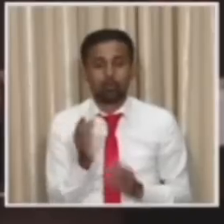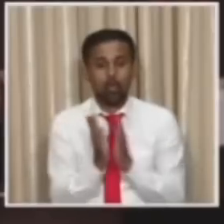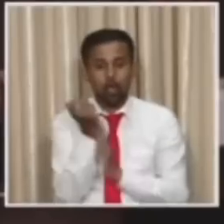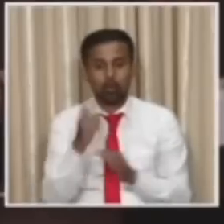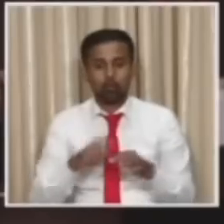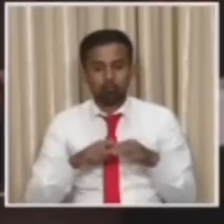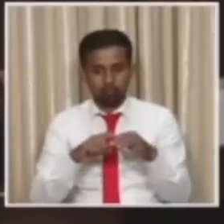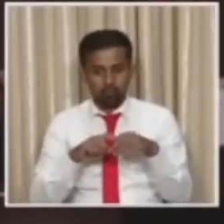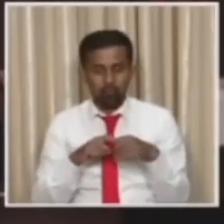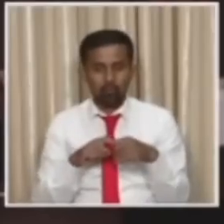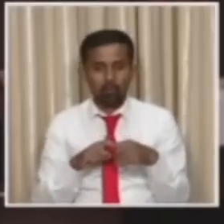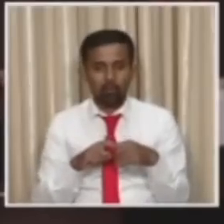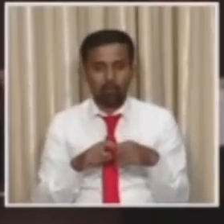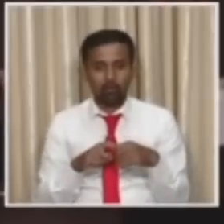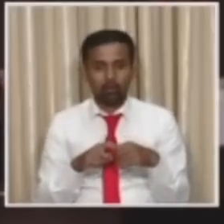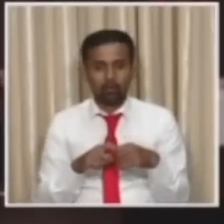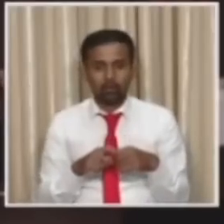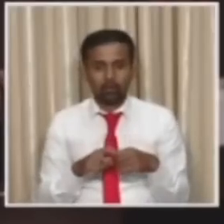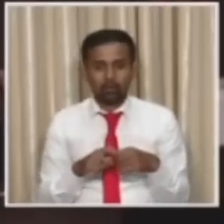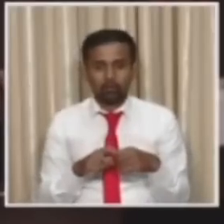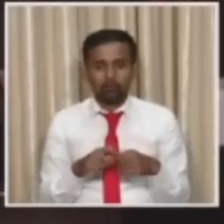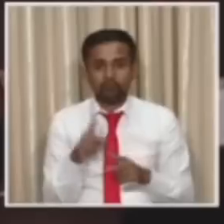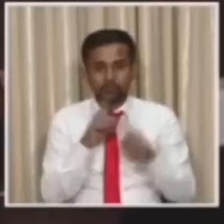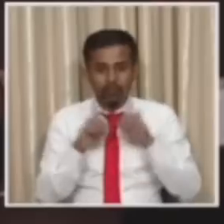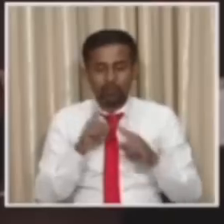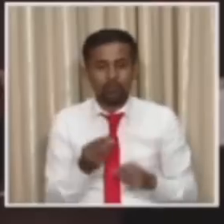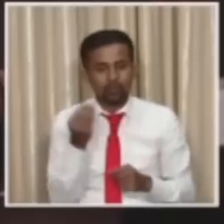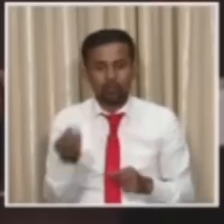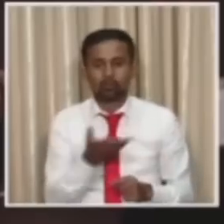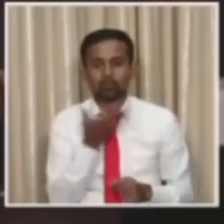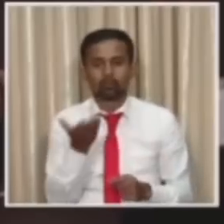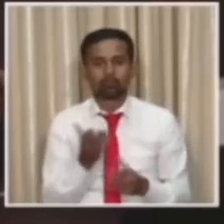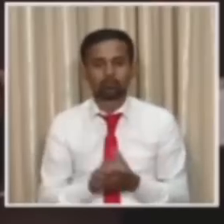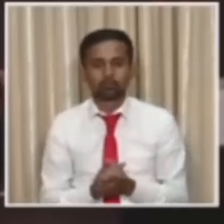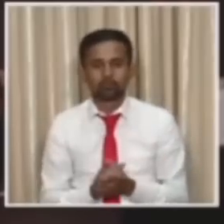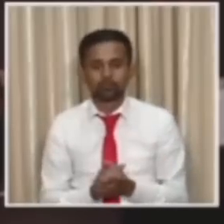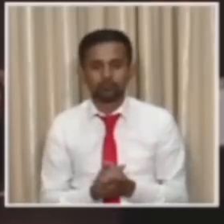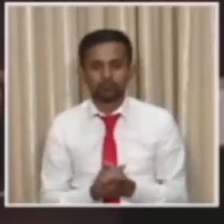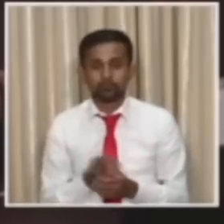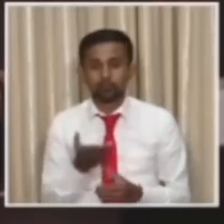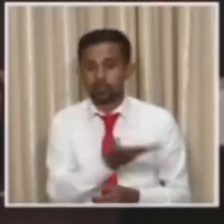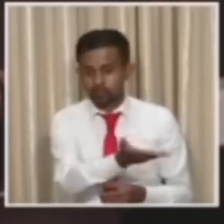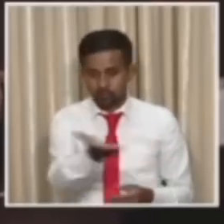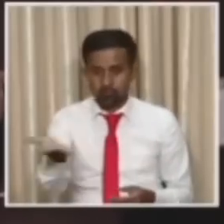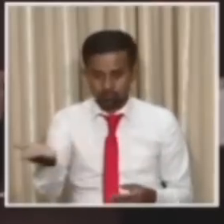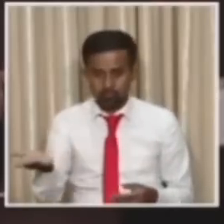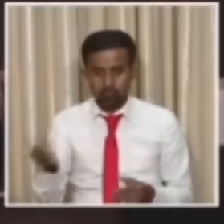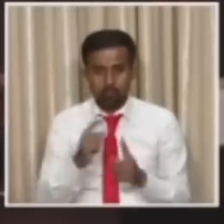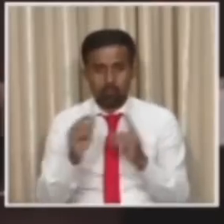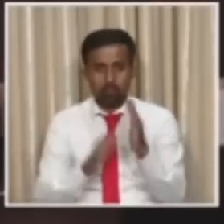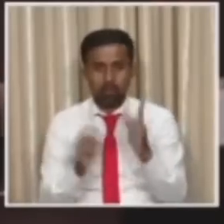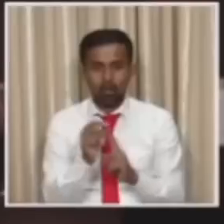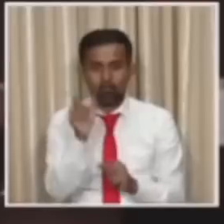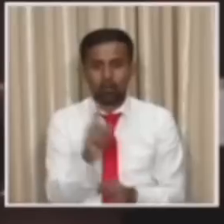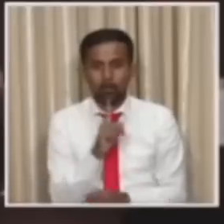the opposition leader somewhat raised something this morning, but the other members of this house have been quiet. Remember that this situation will come to